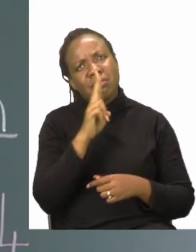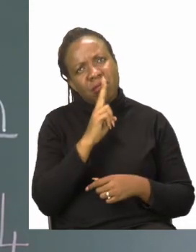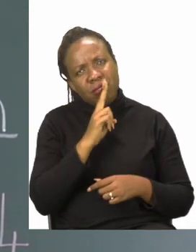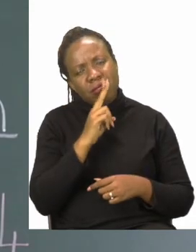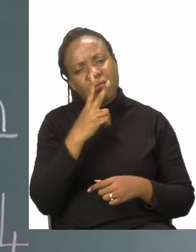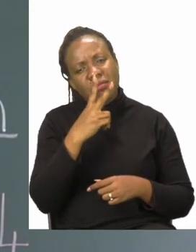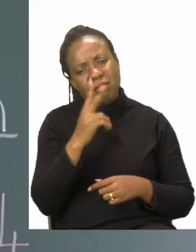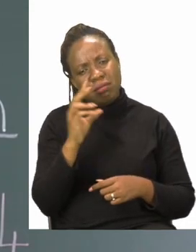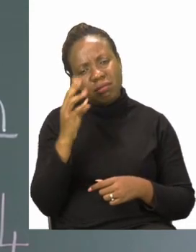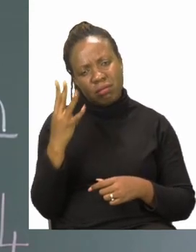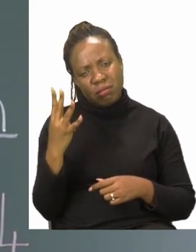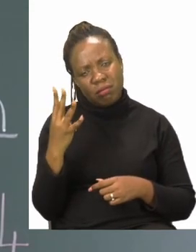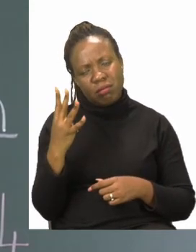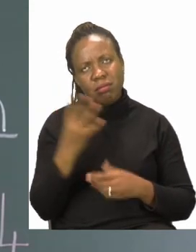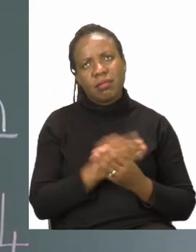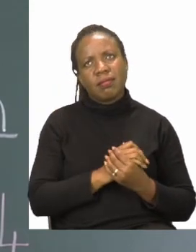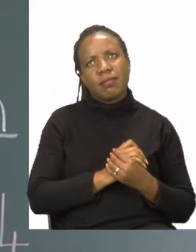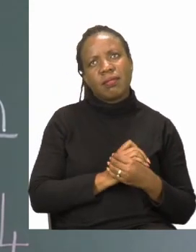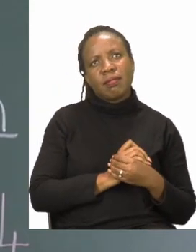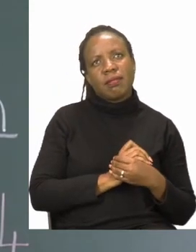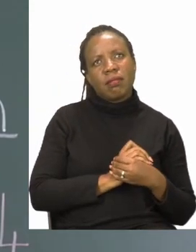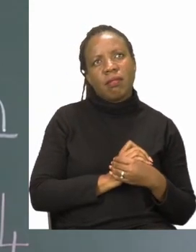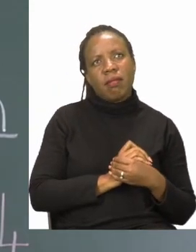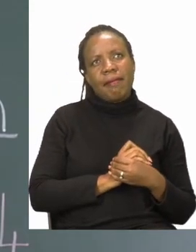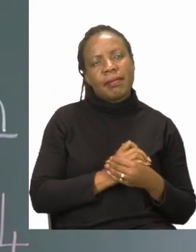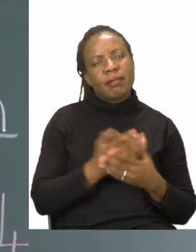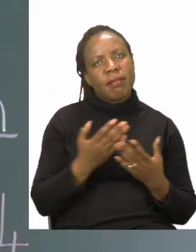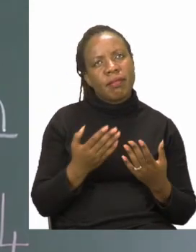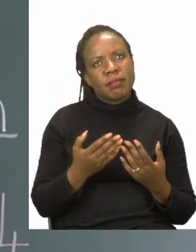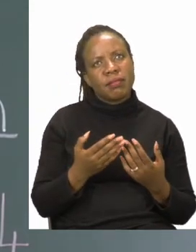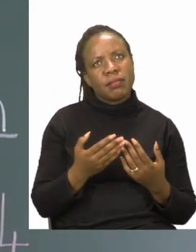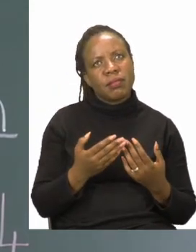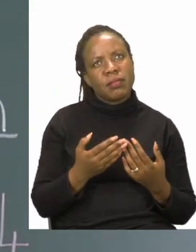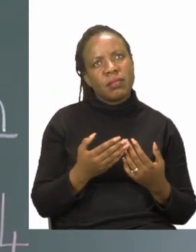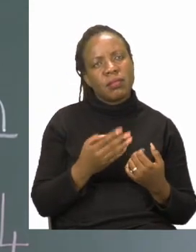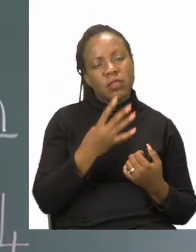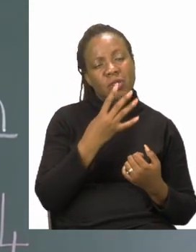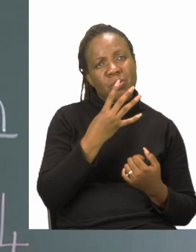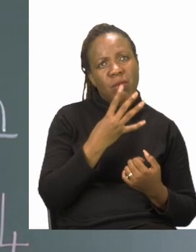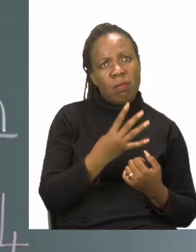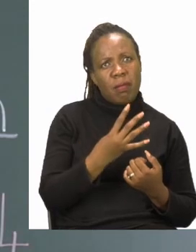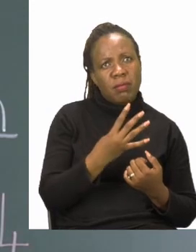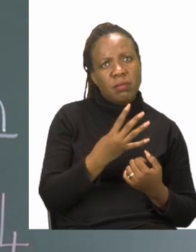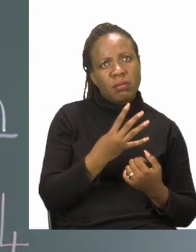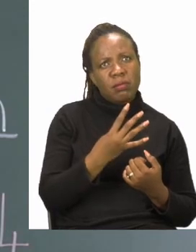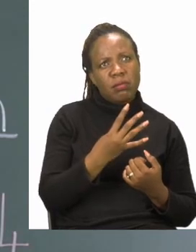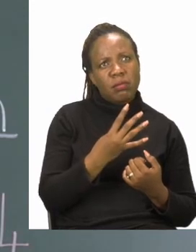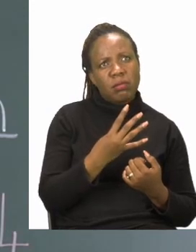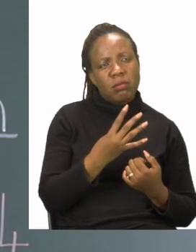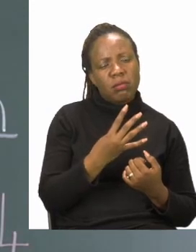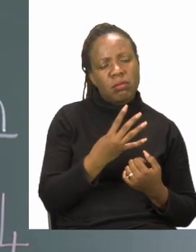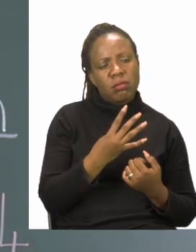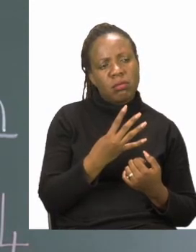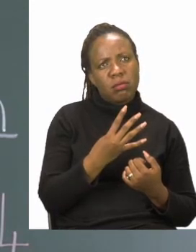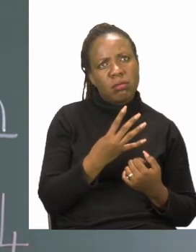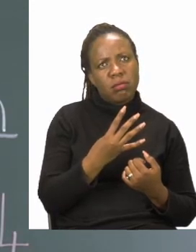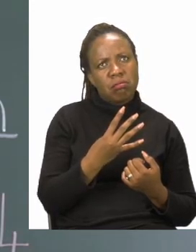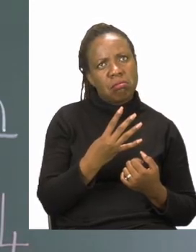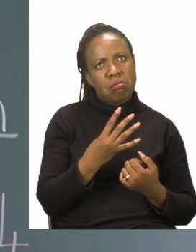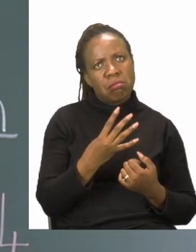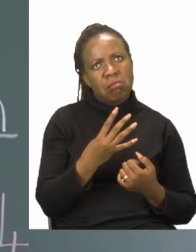get your answer. And in this case, the number that was given was the number 4, and